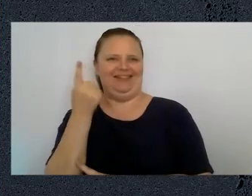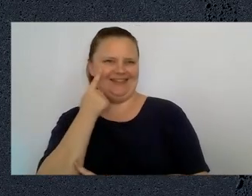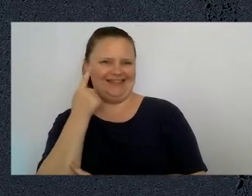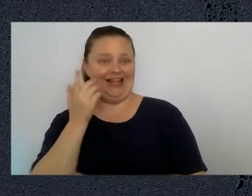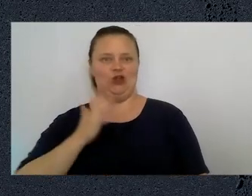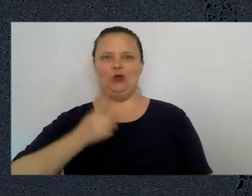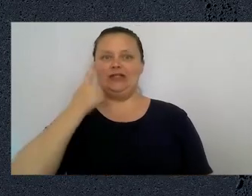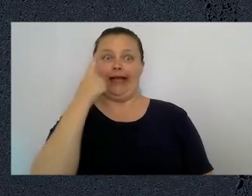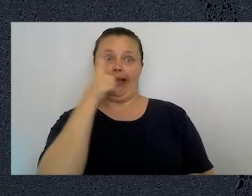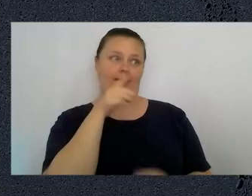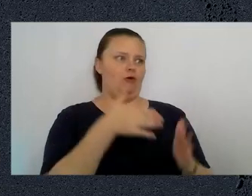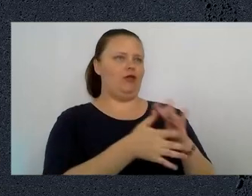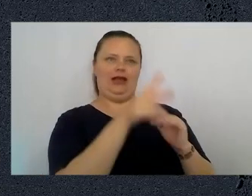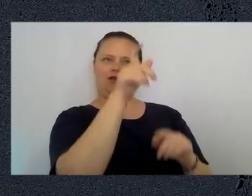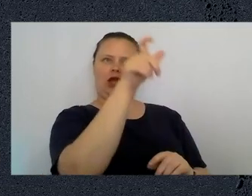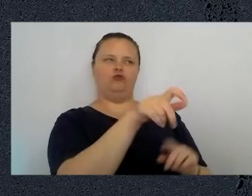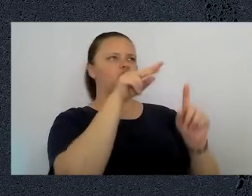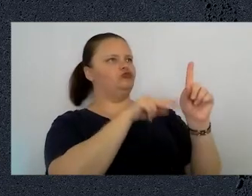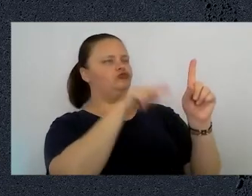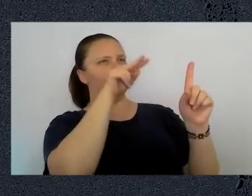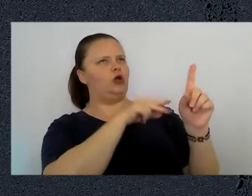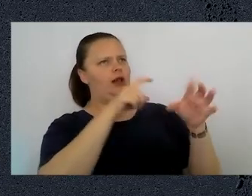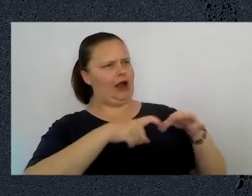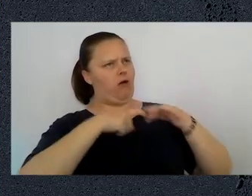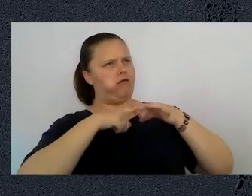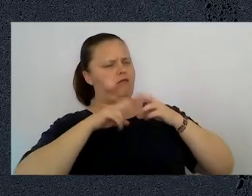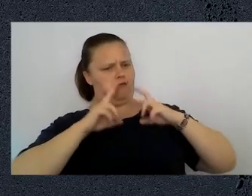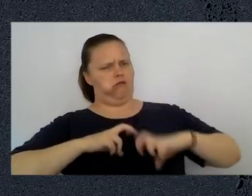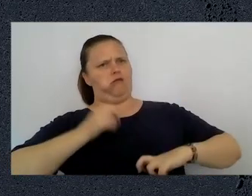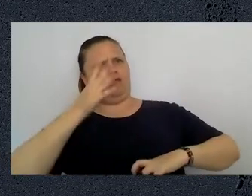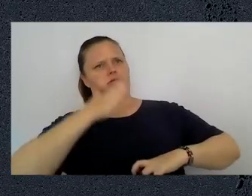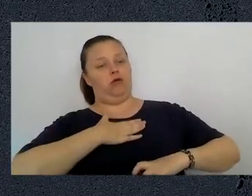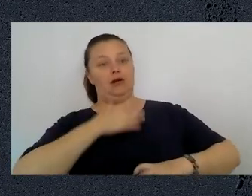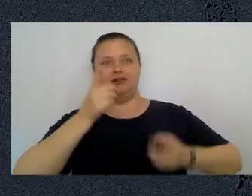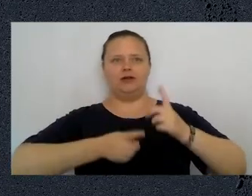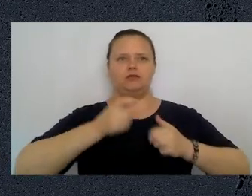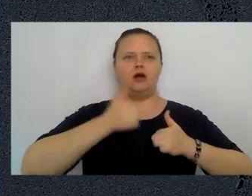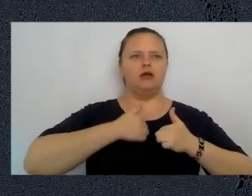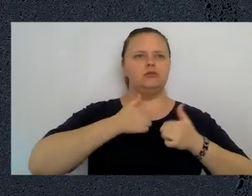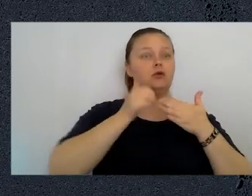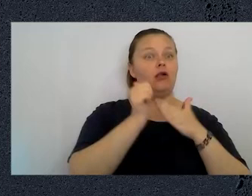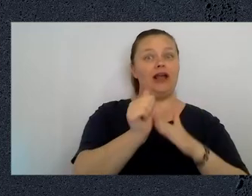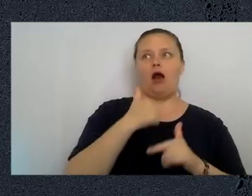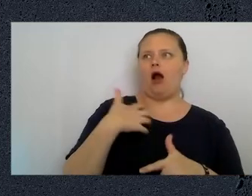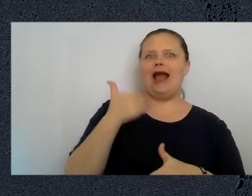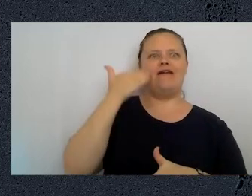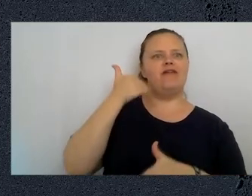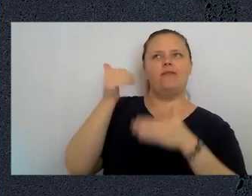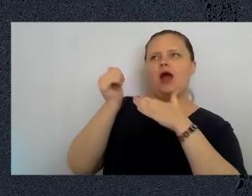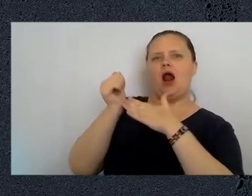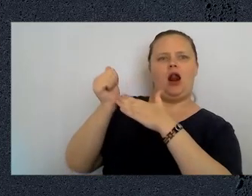roles, and then you need to question yourself, and sometimes when you're a leader and you have a female leader yourself, you think, why is she, and